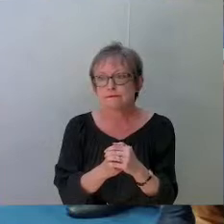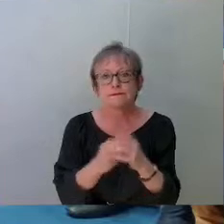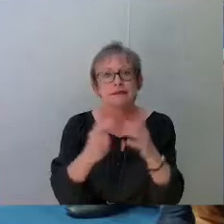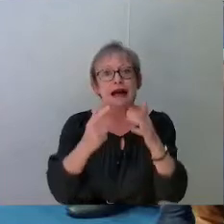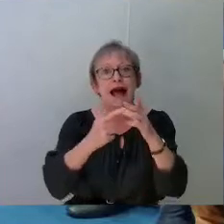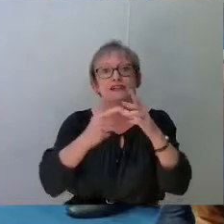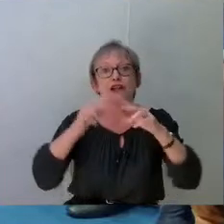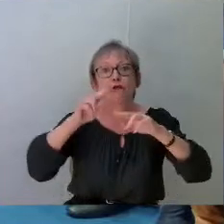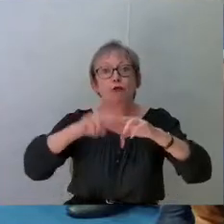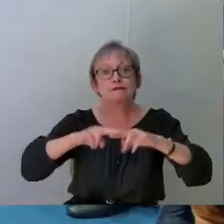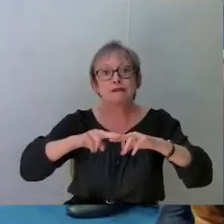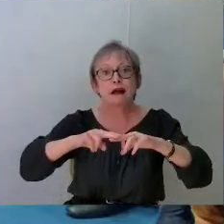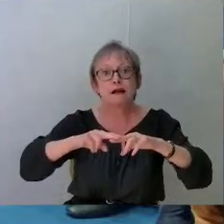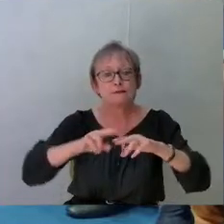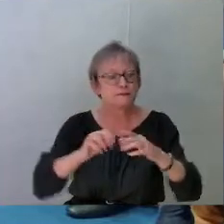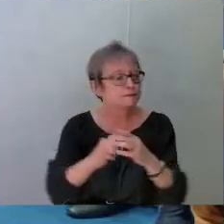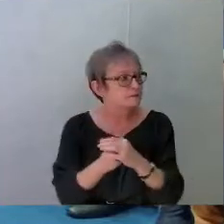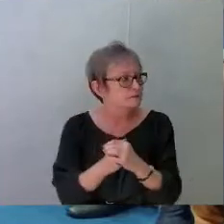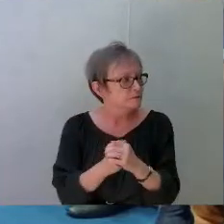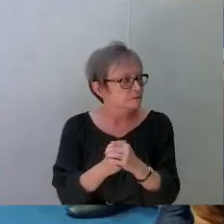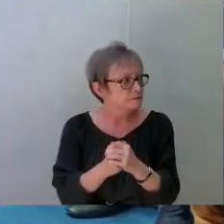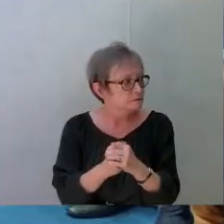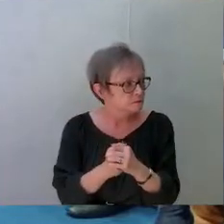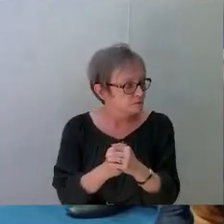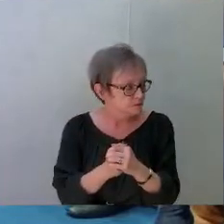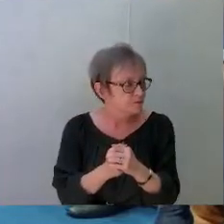Ashley Fubister.